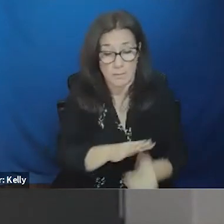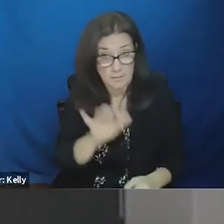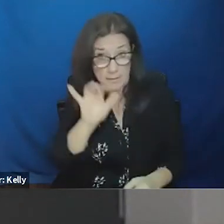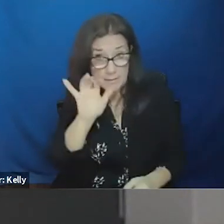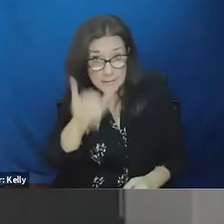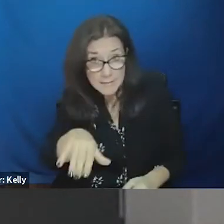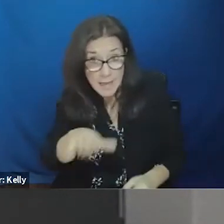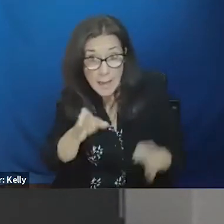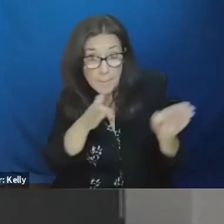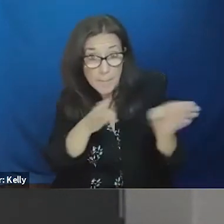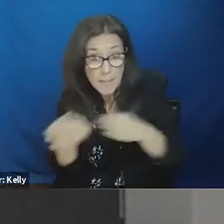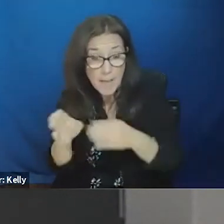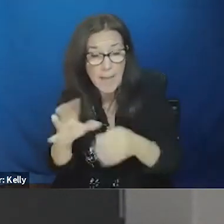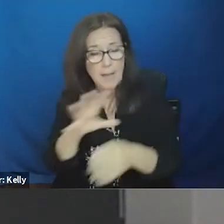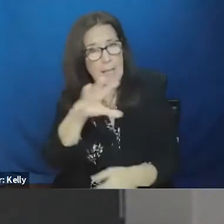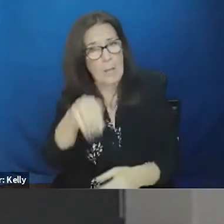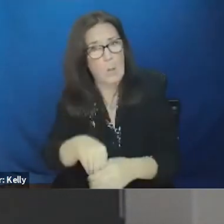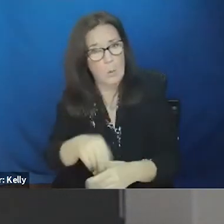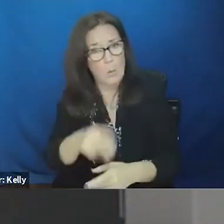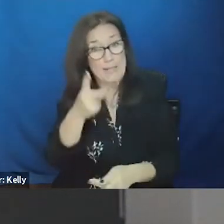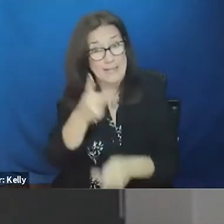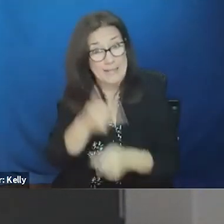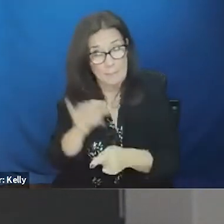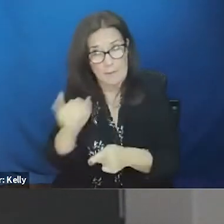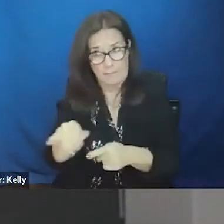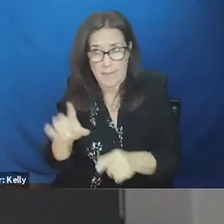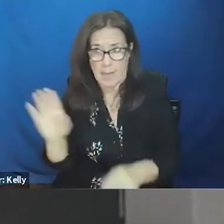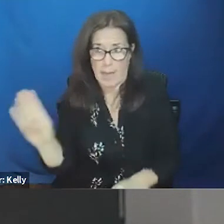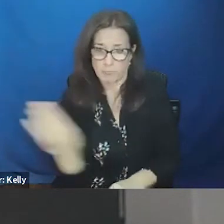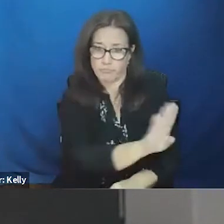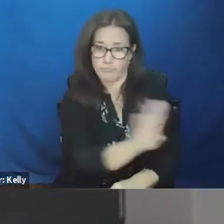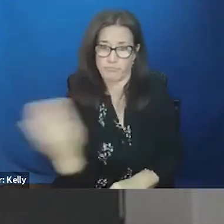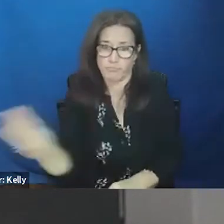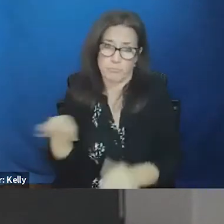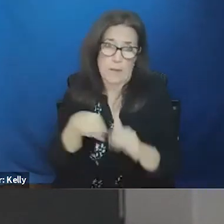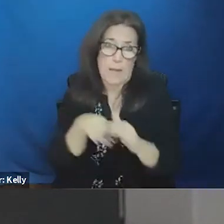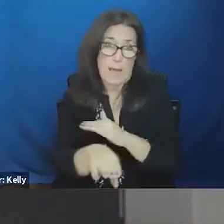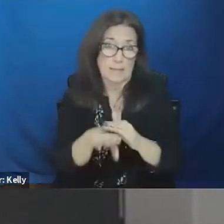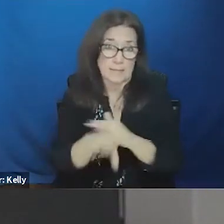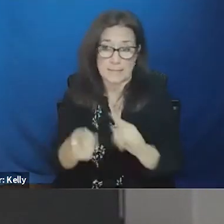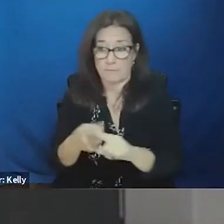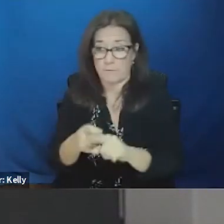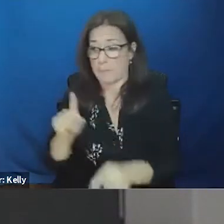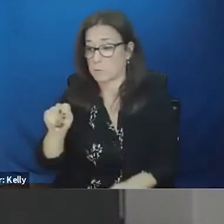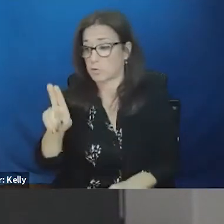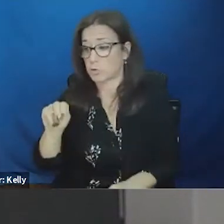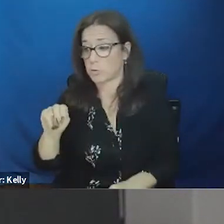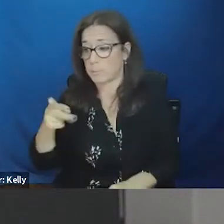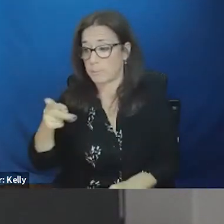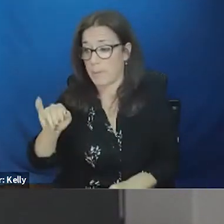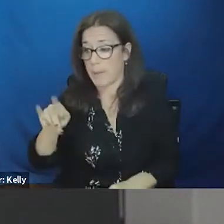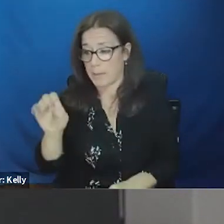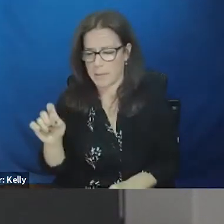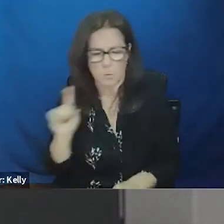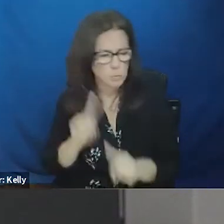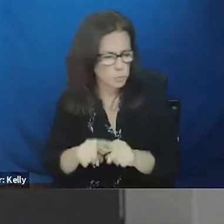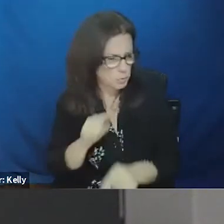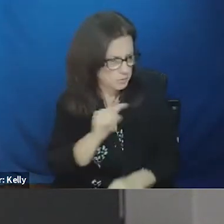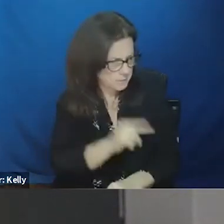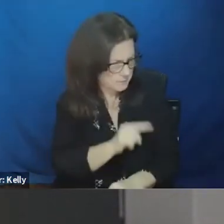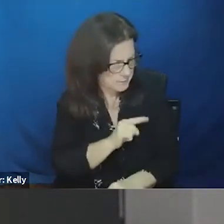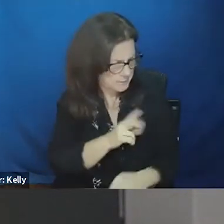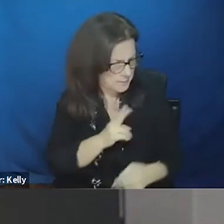that include keeping that access from Turnpike to, I forgot the name of the street, is it San